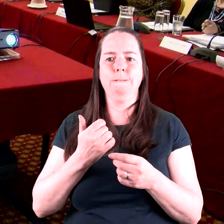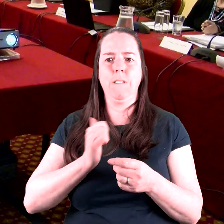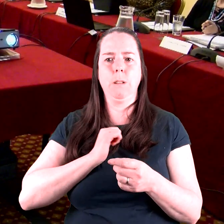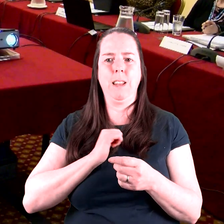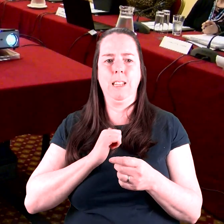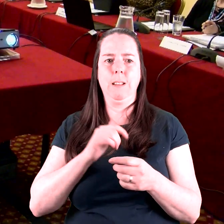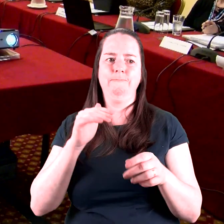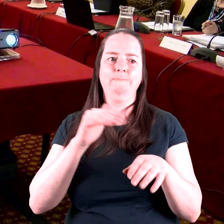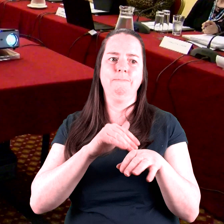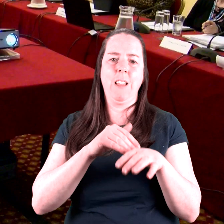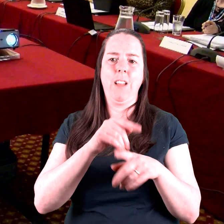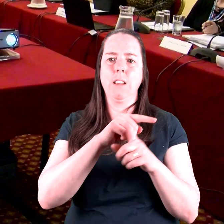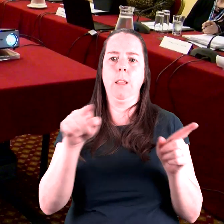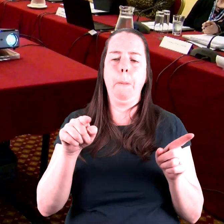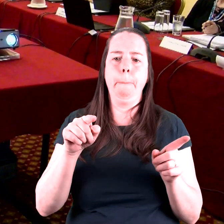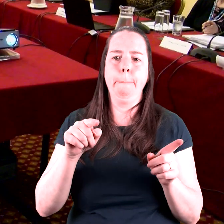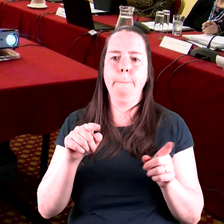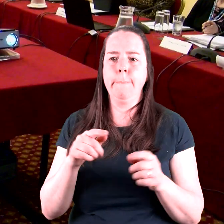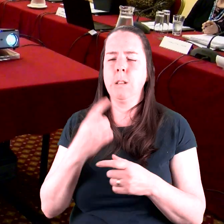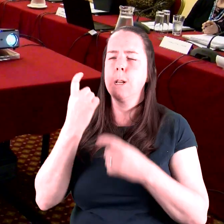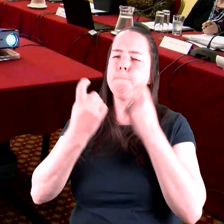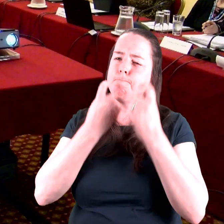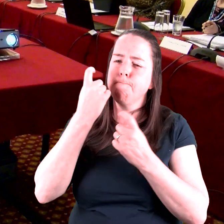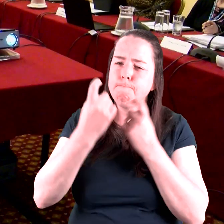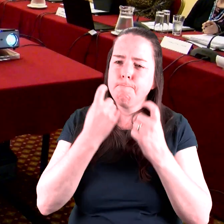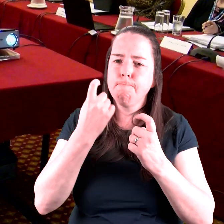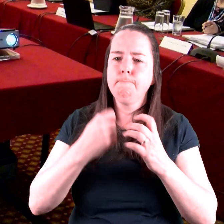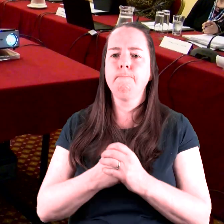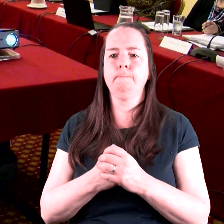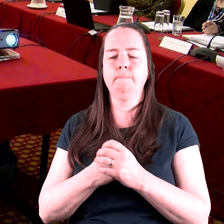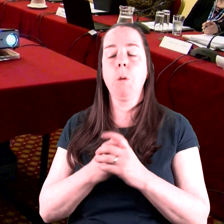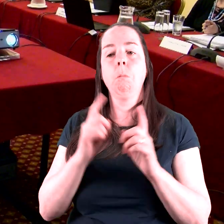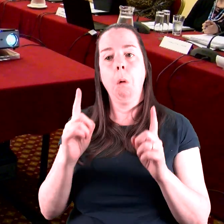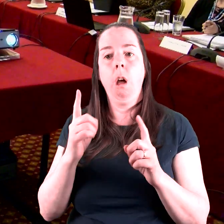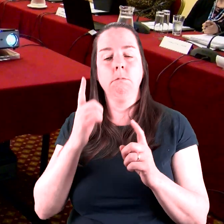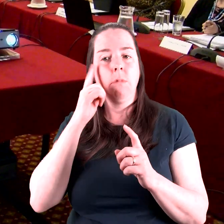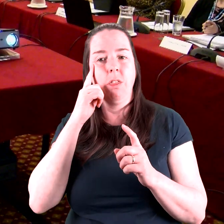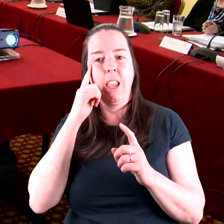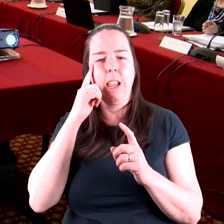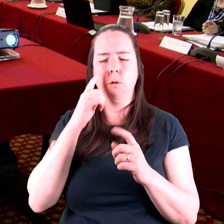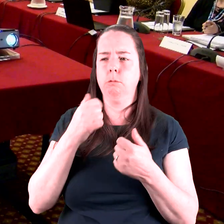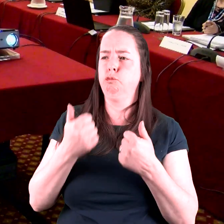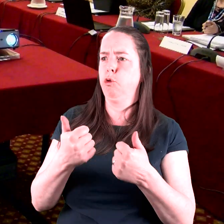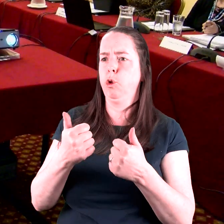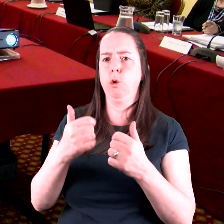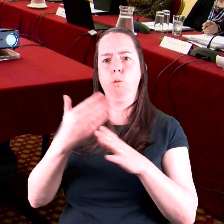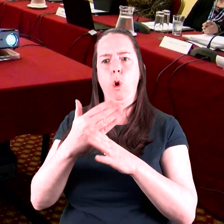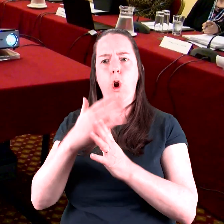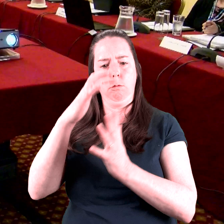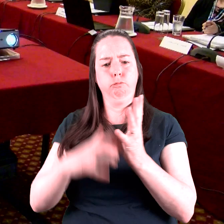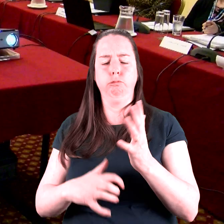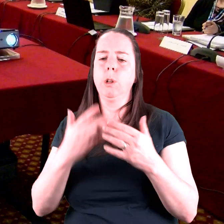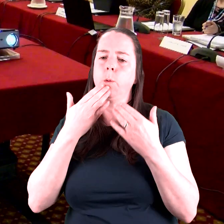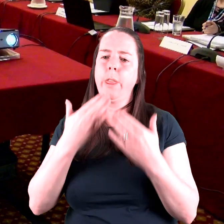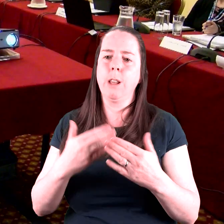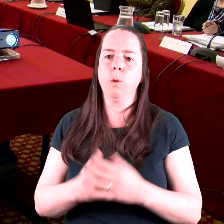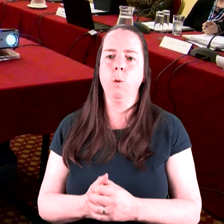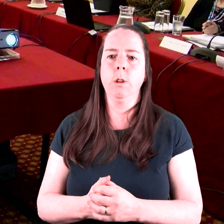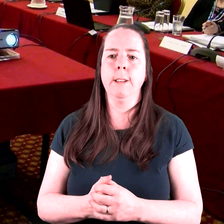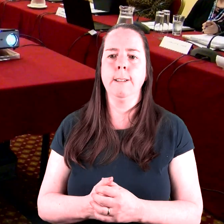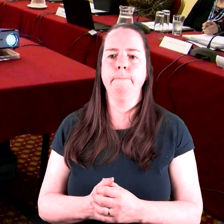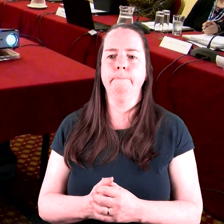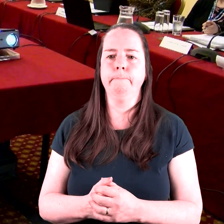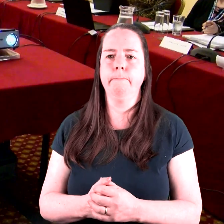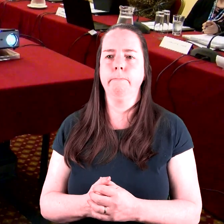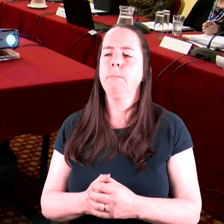the reduced life expectancy that affects them. So just curious about those aspects, but I think it's a really good piece of work, so thank you.